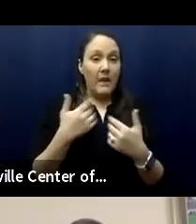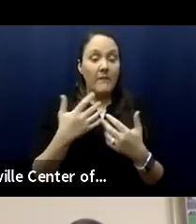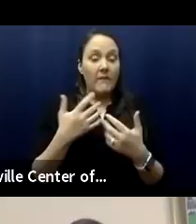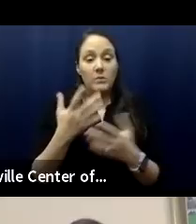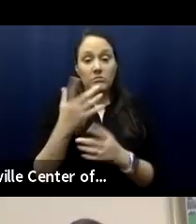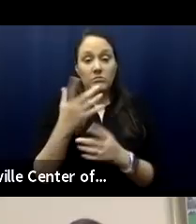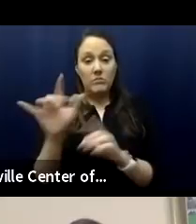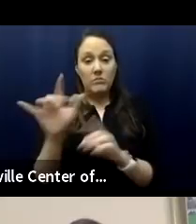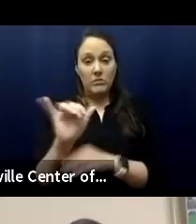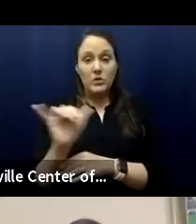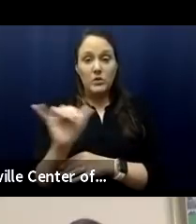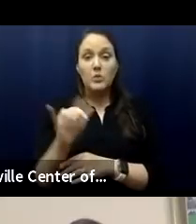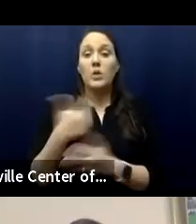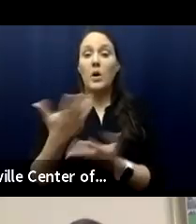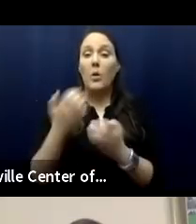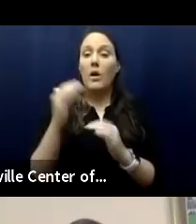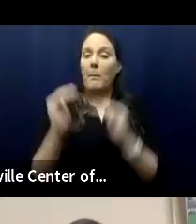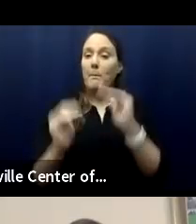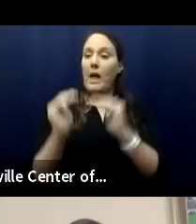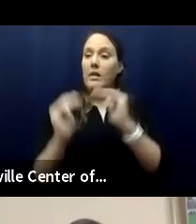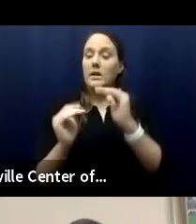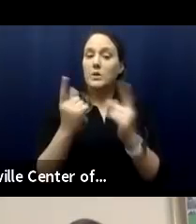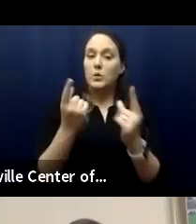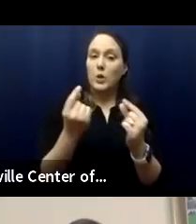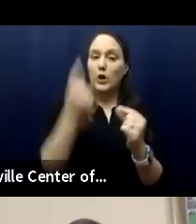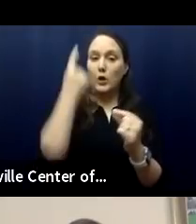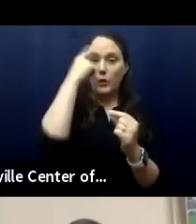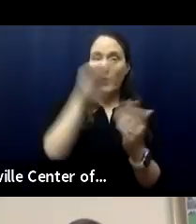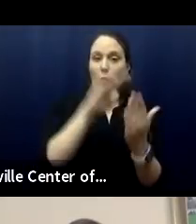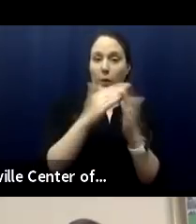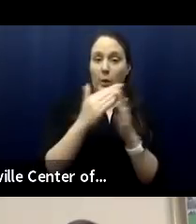want to balance out what we're trying to do for the community. Is this the right